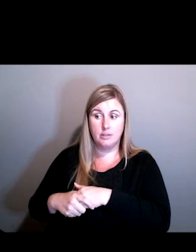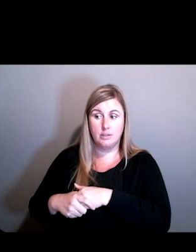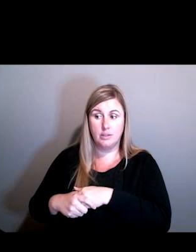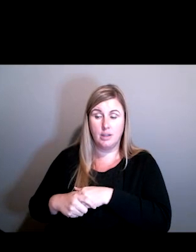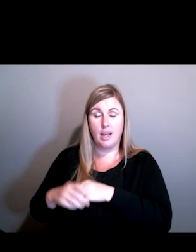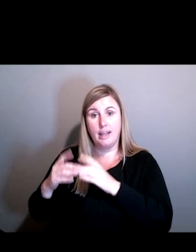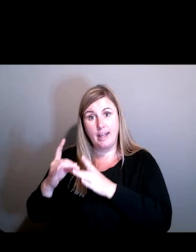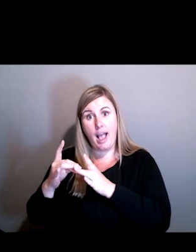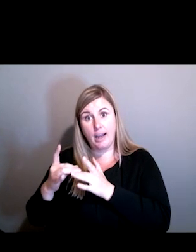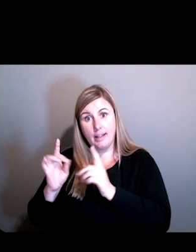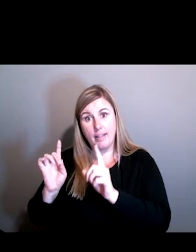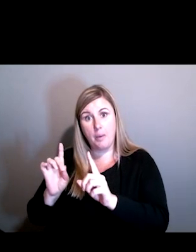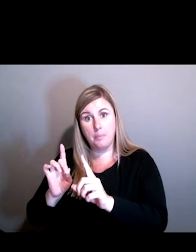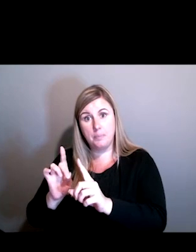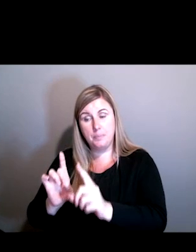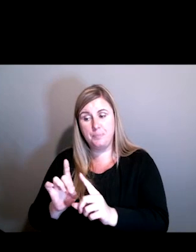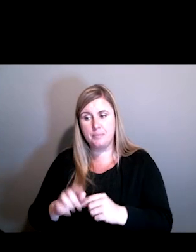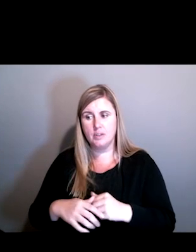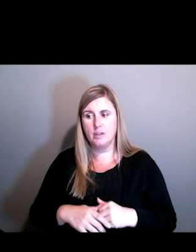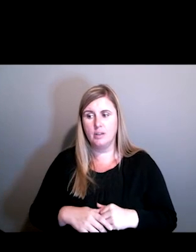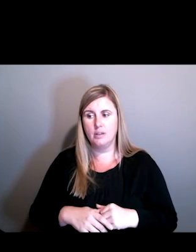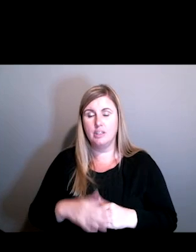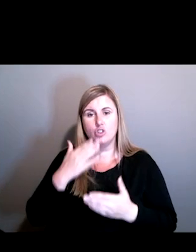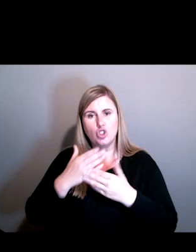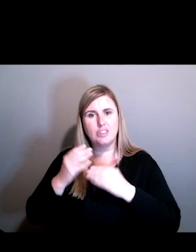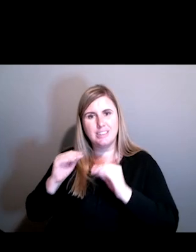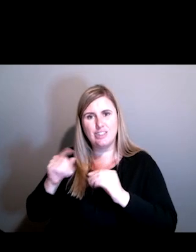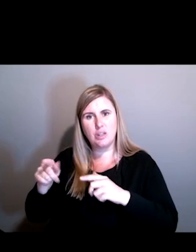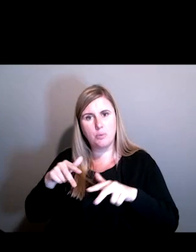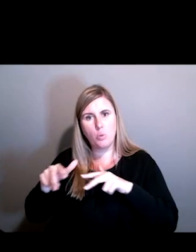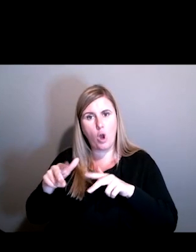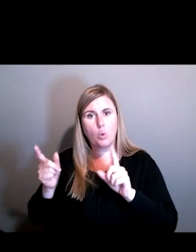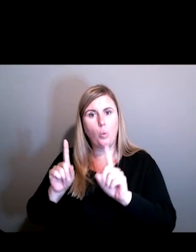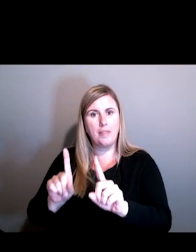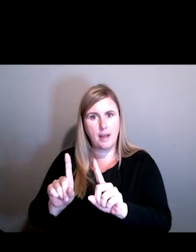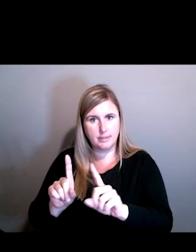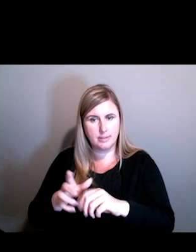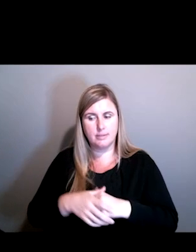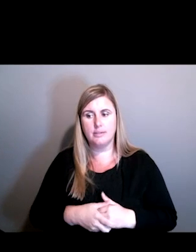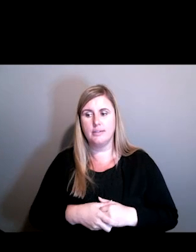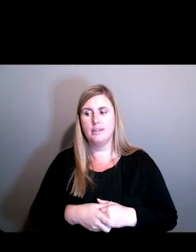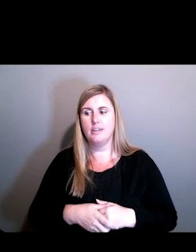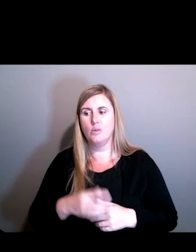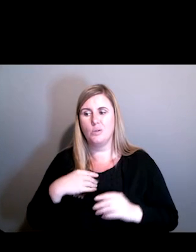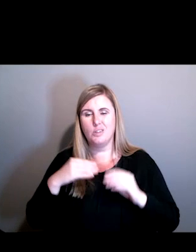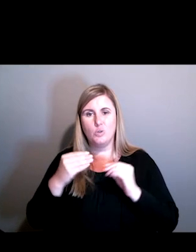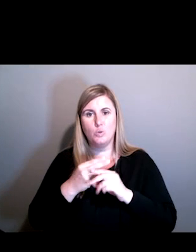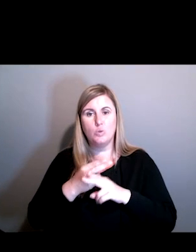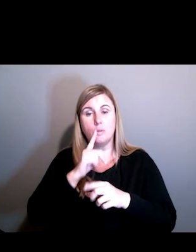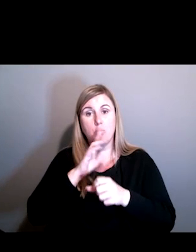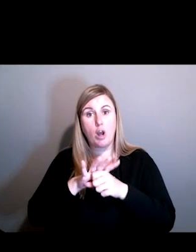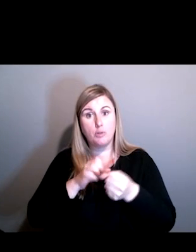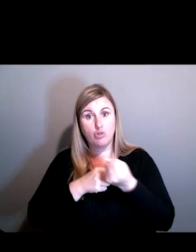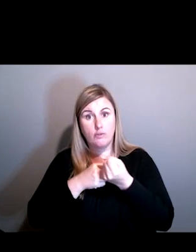and guiding them, it is good to teach them how to walk with us. So we would use a